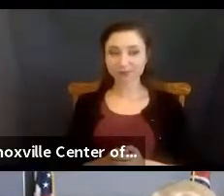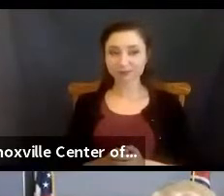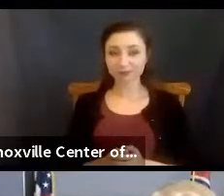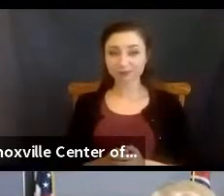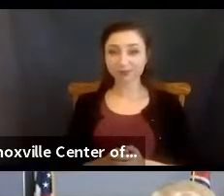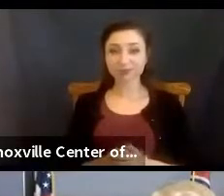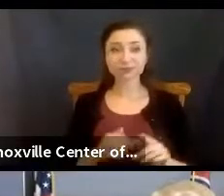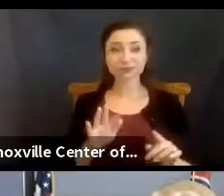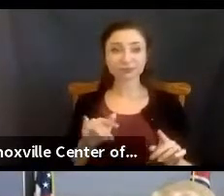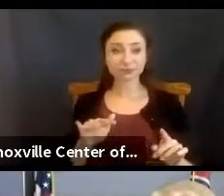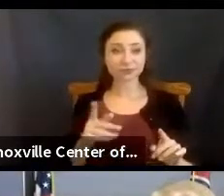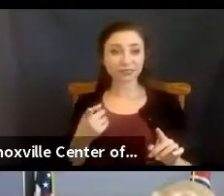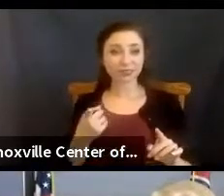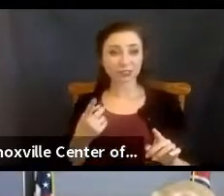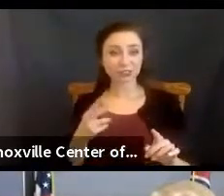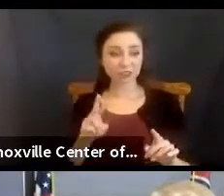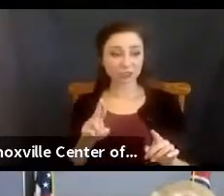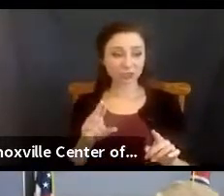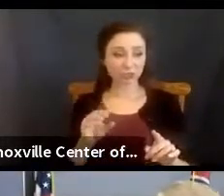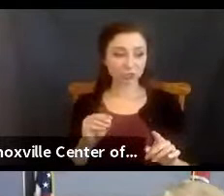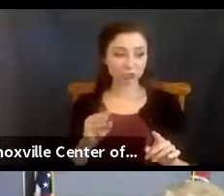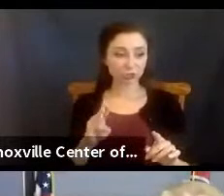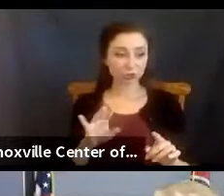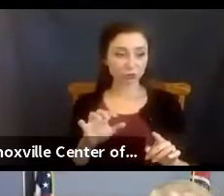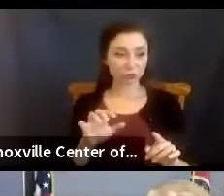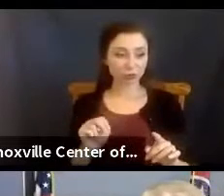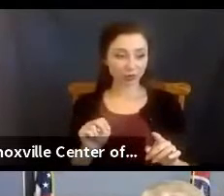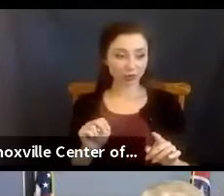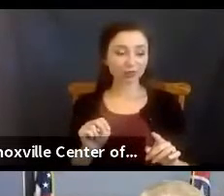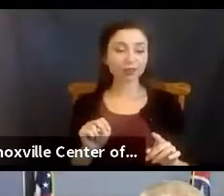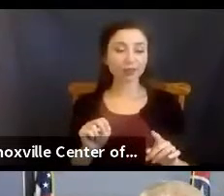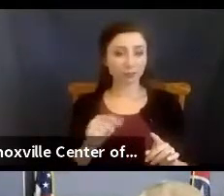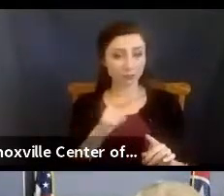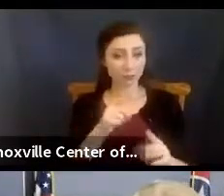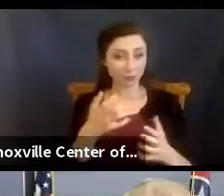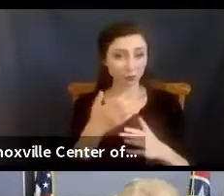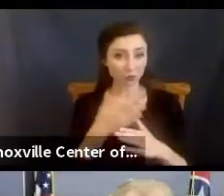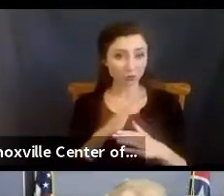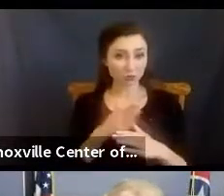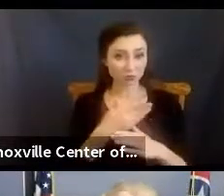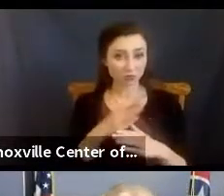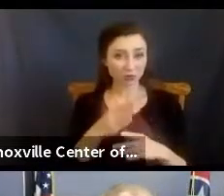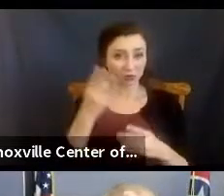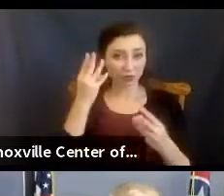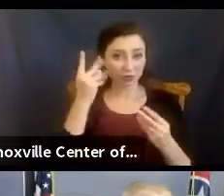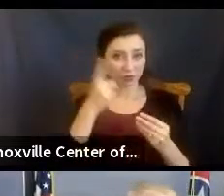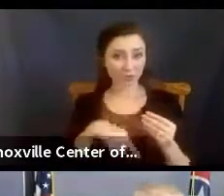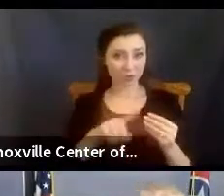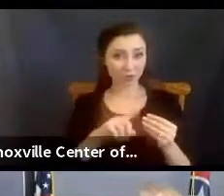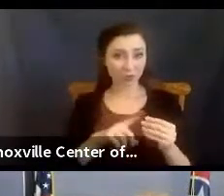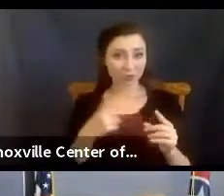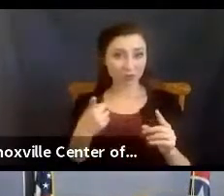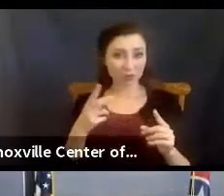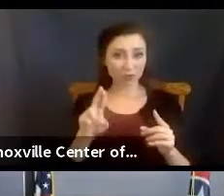Dr. O'Brien, did you want me to share my impressions of Dr. Burks?